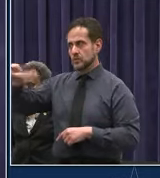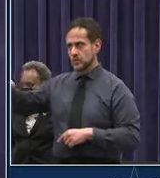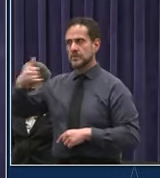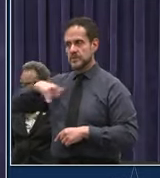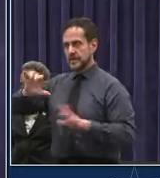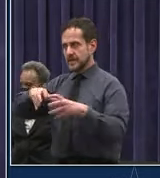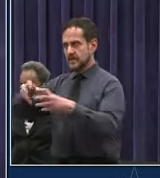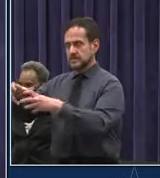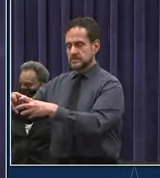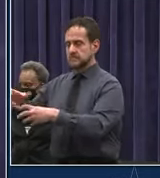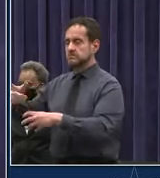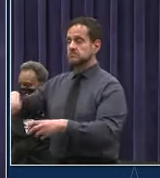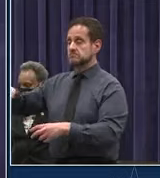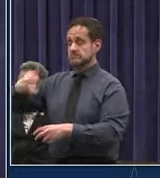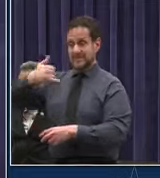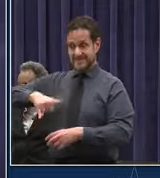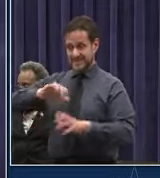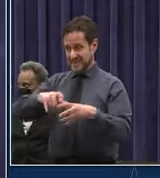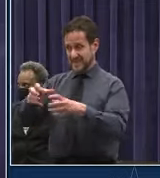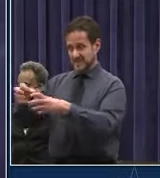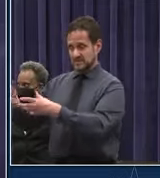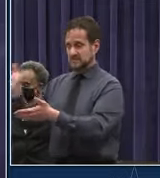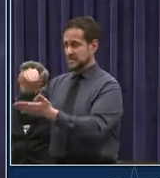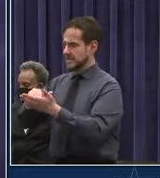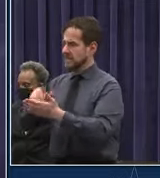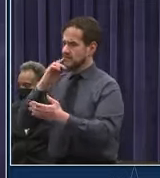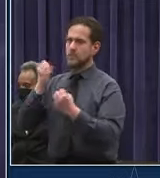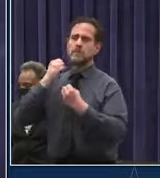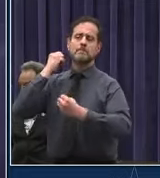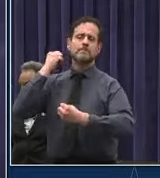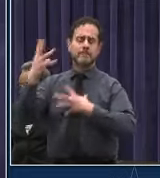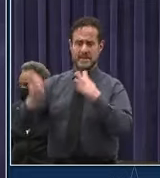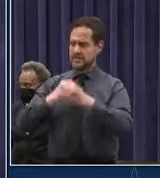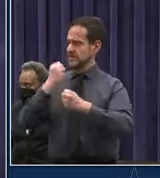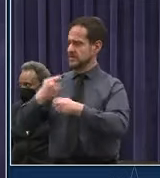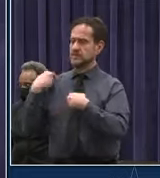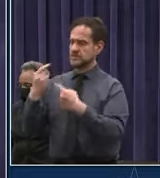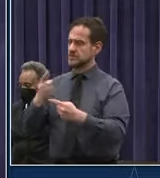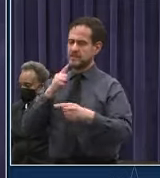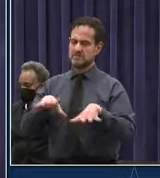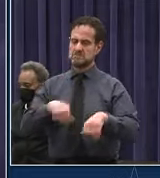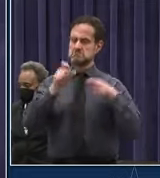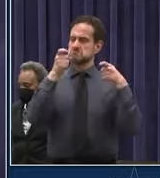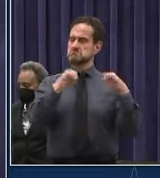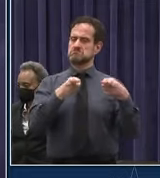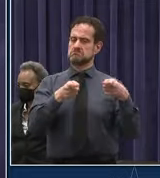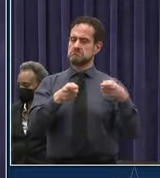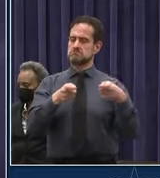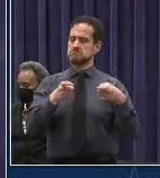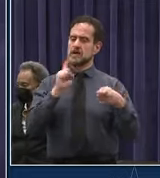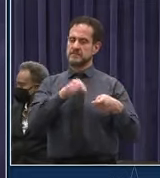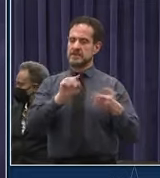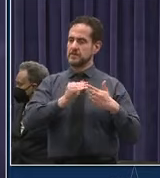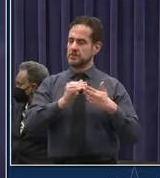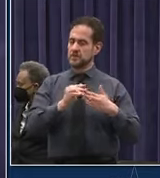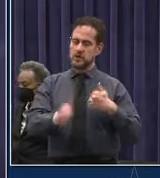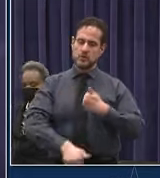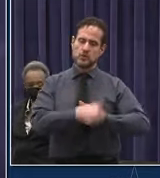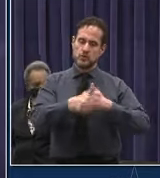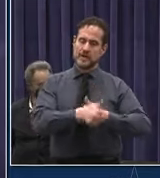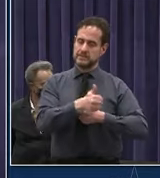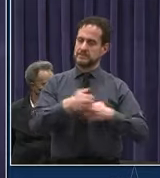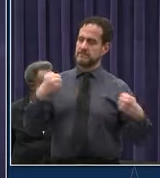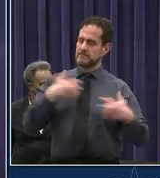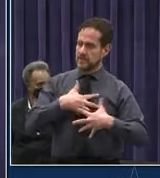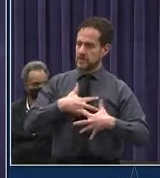again. Gangs love their name spoken by police officials and others.